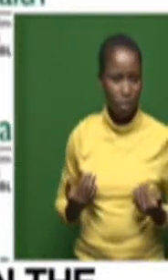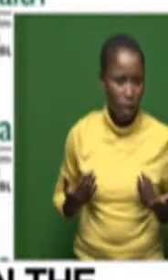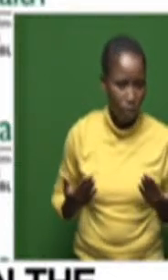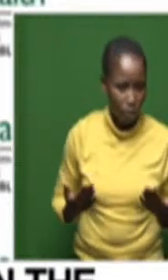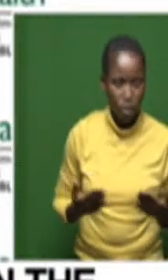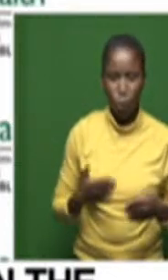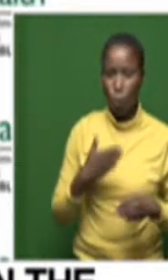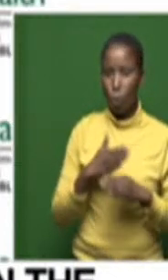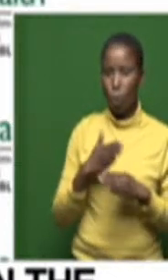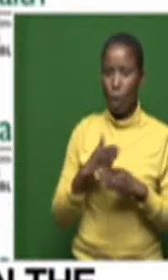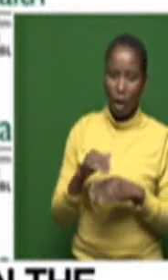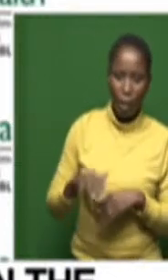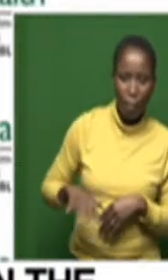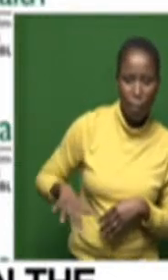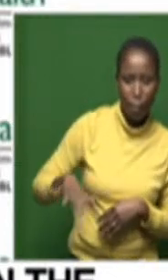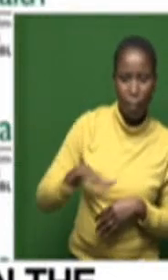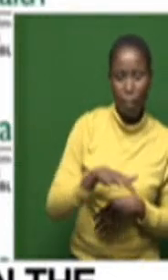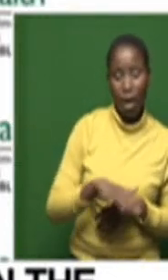workplaces,